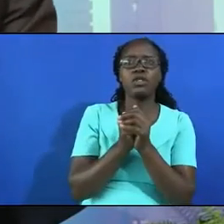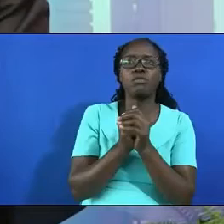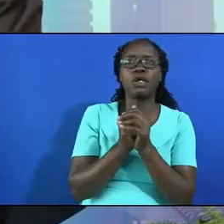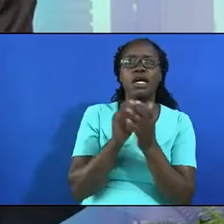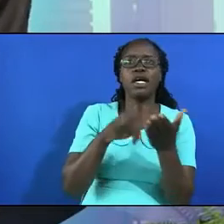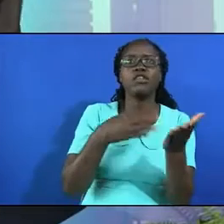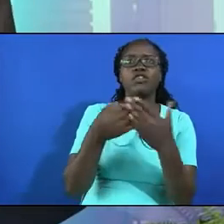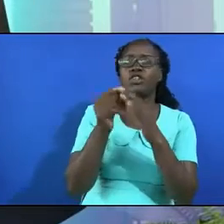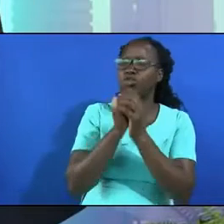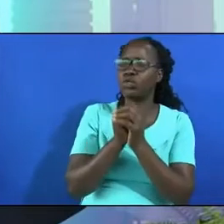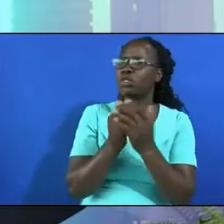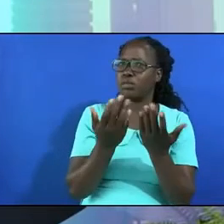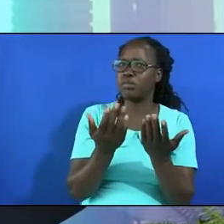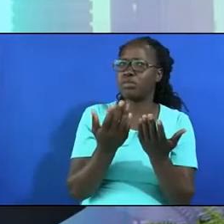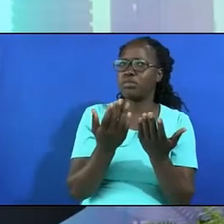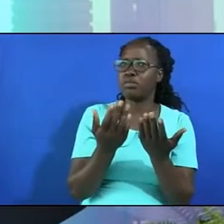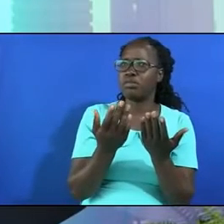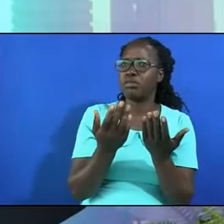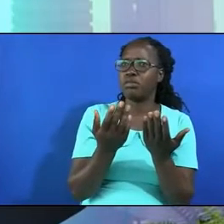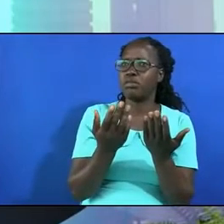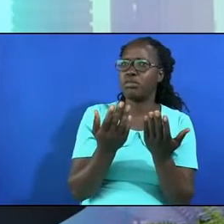and fail to worship?